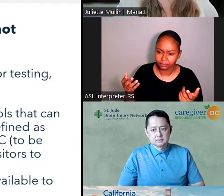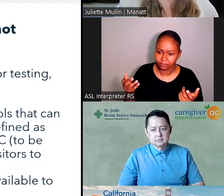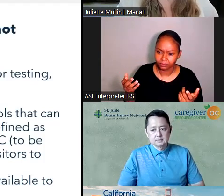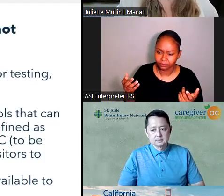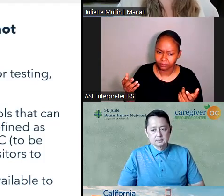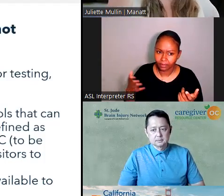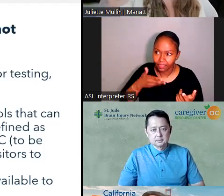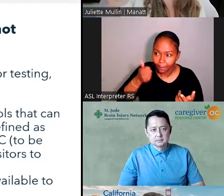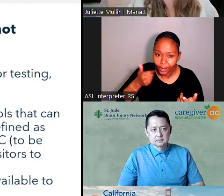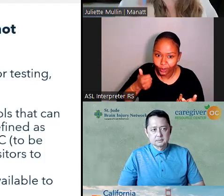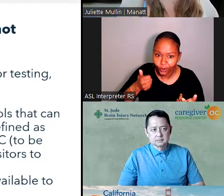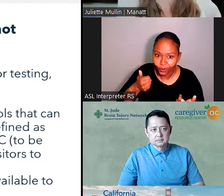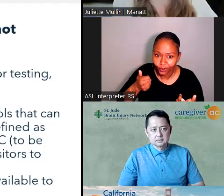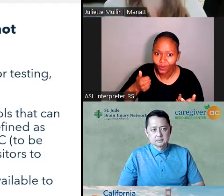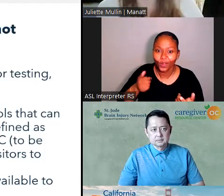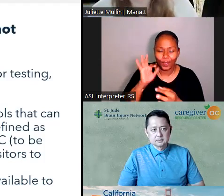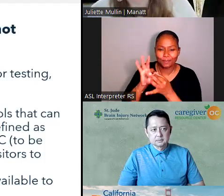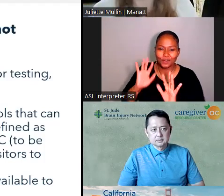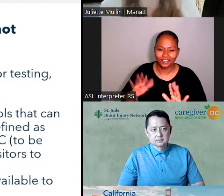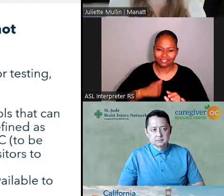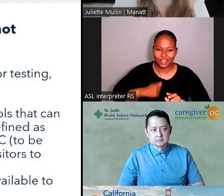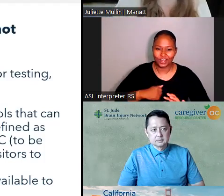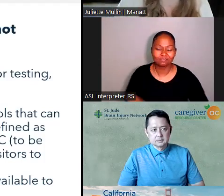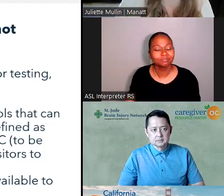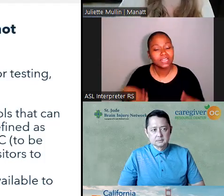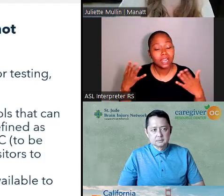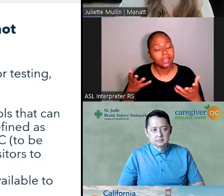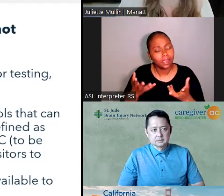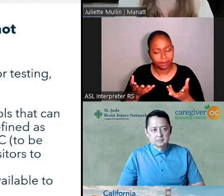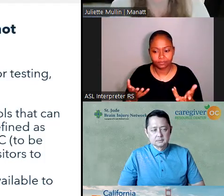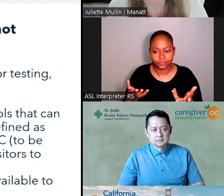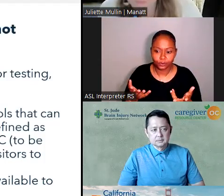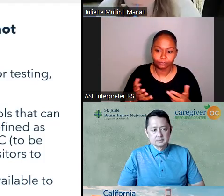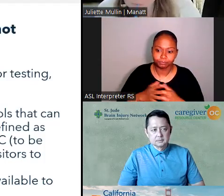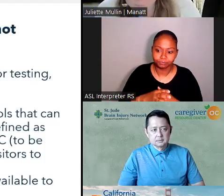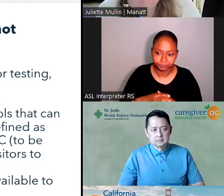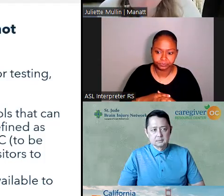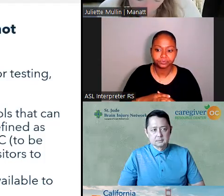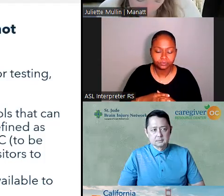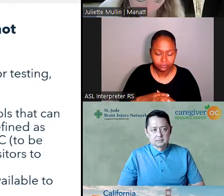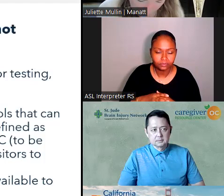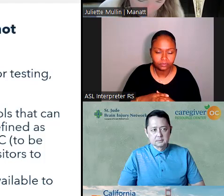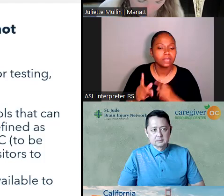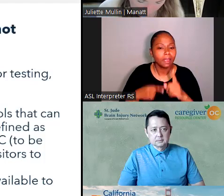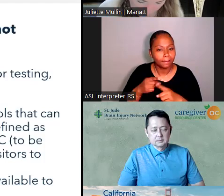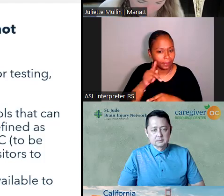Is that better? Perfect. Sorry about that. Yeah, on the point of PPE and vaccinations, I know